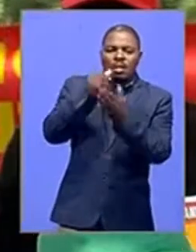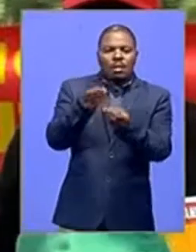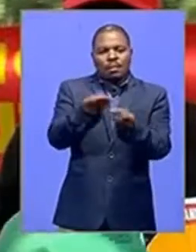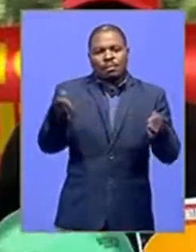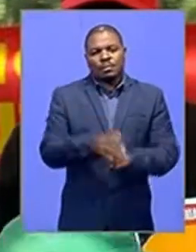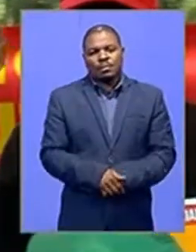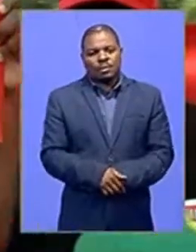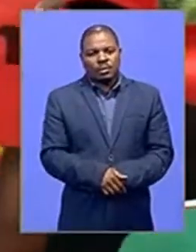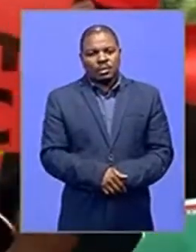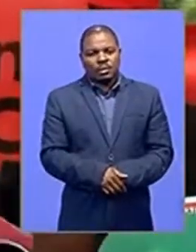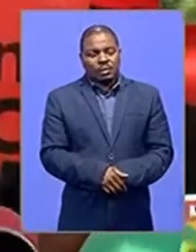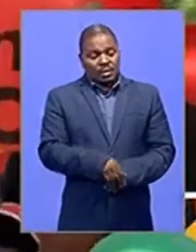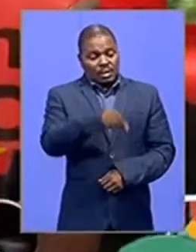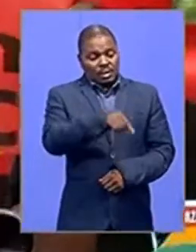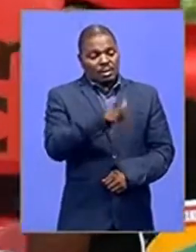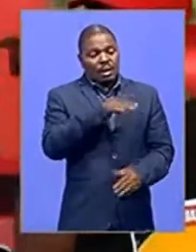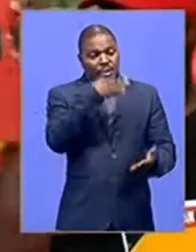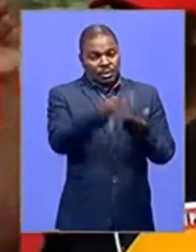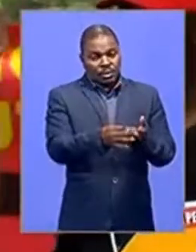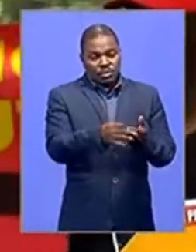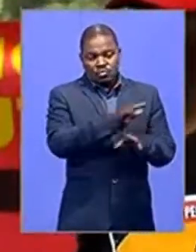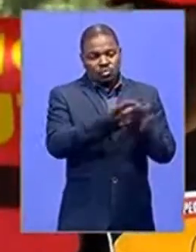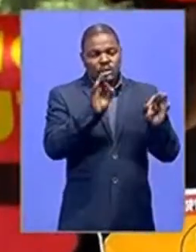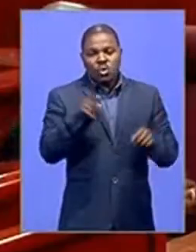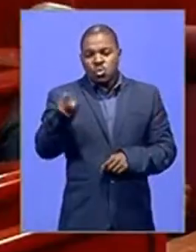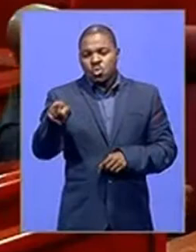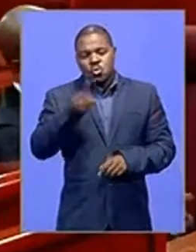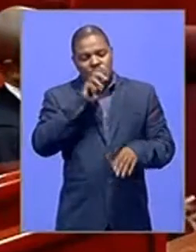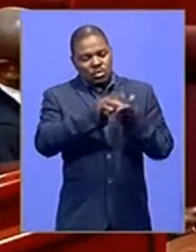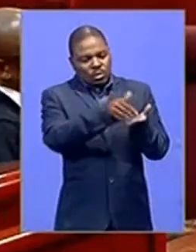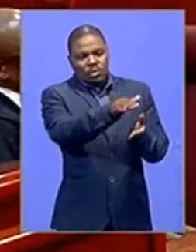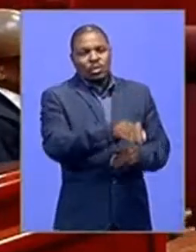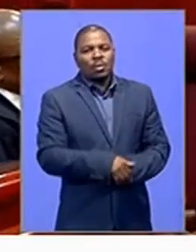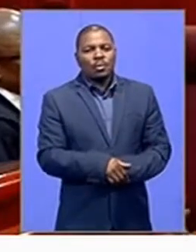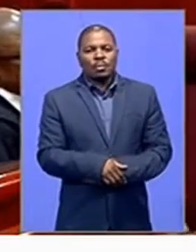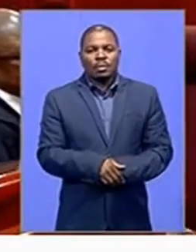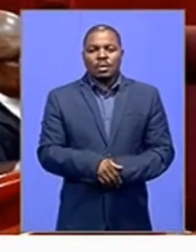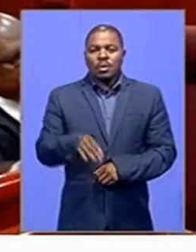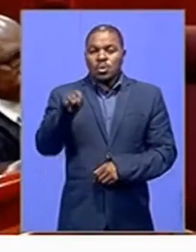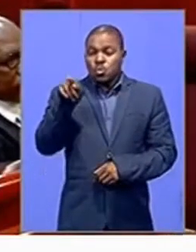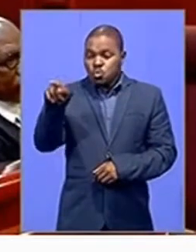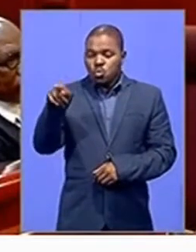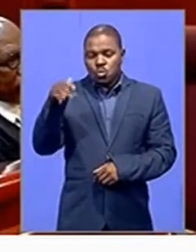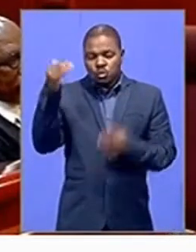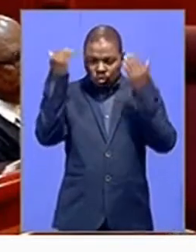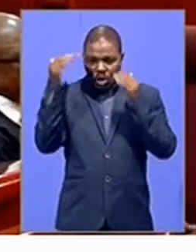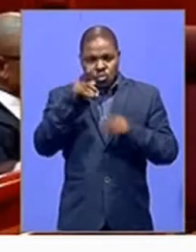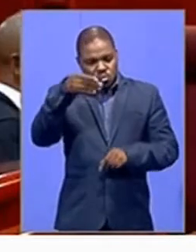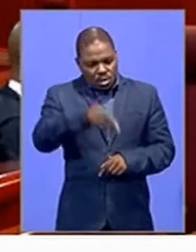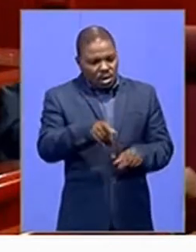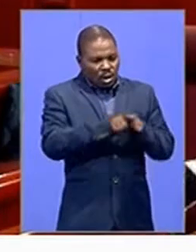This application is in bad faith, it's contrived, your lordship should be dismissed. Your lordship is not here to